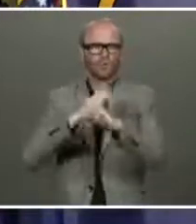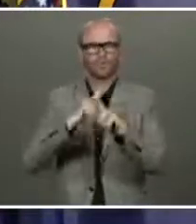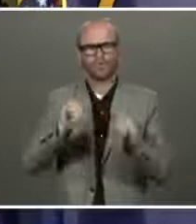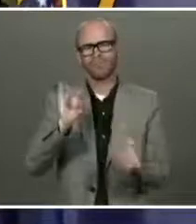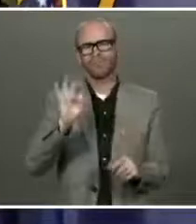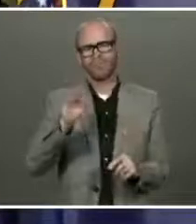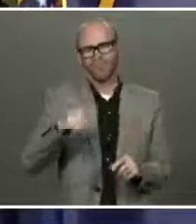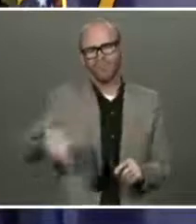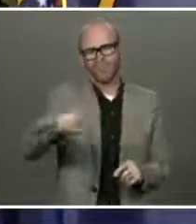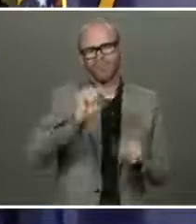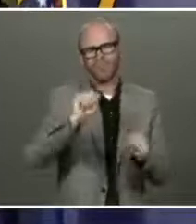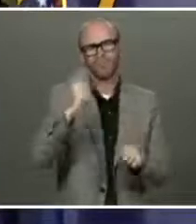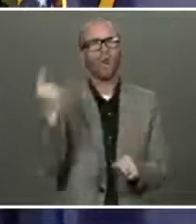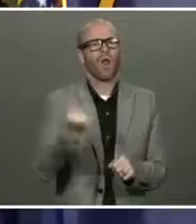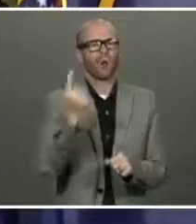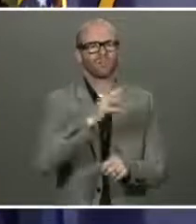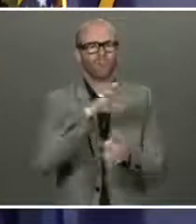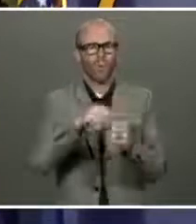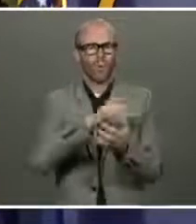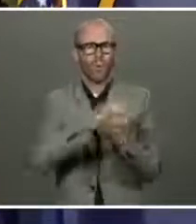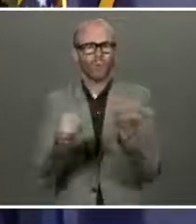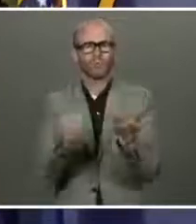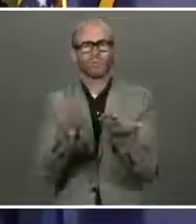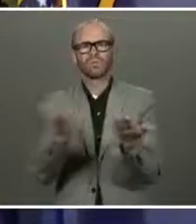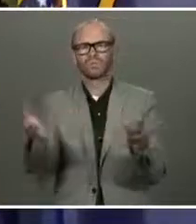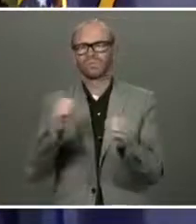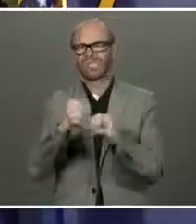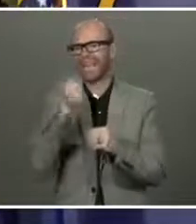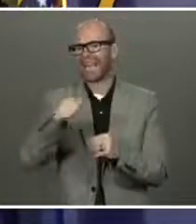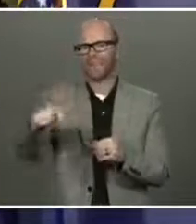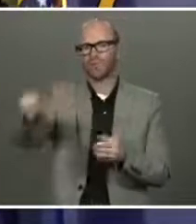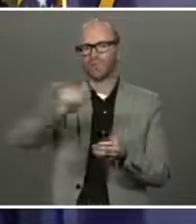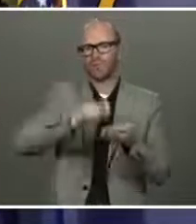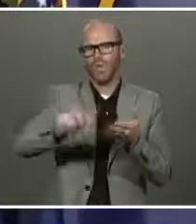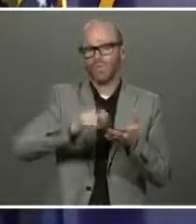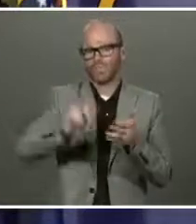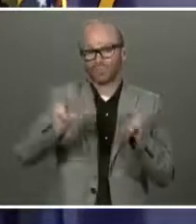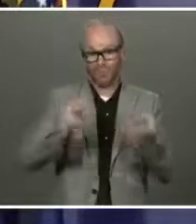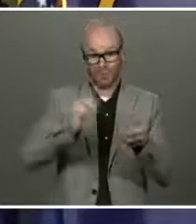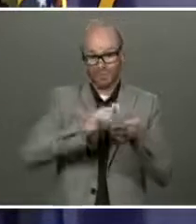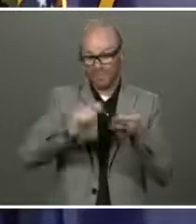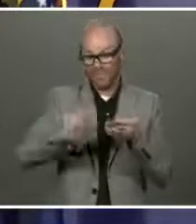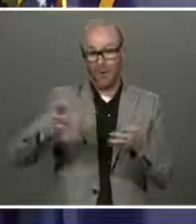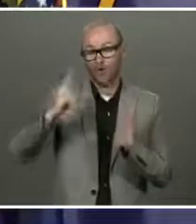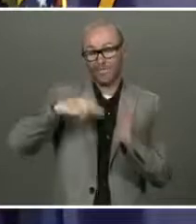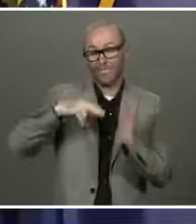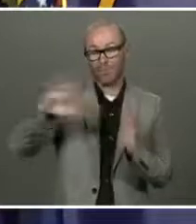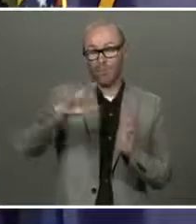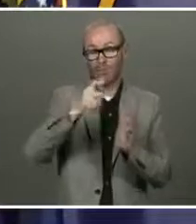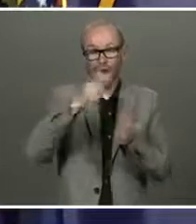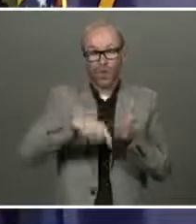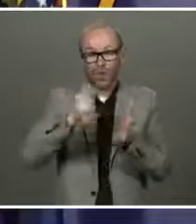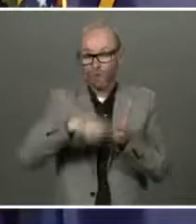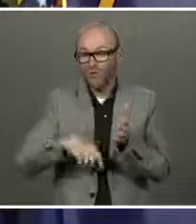could just always include those resources in anything that you write, so that as people read your articles or click on those links,